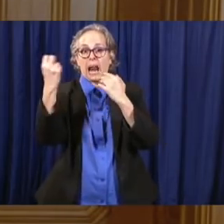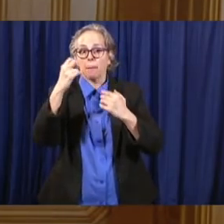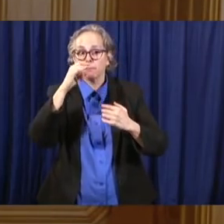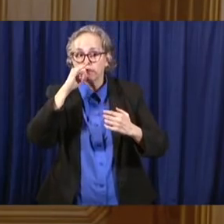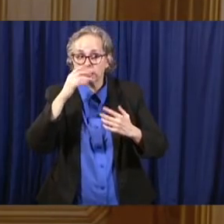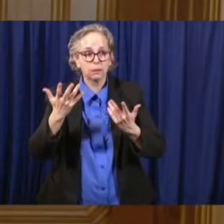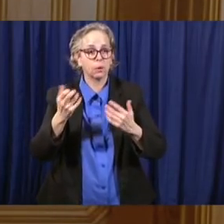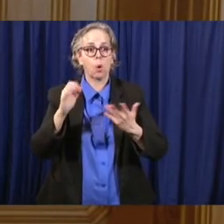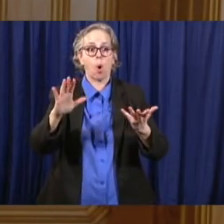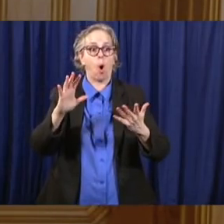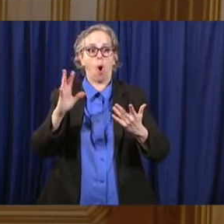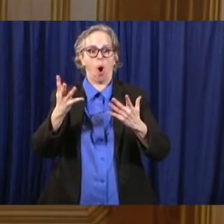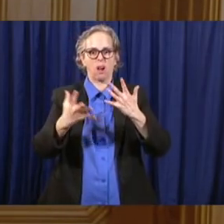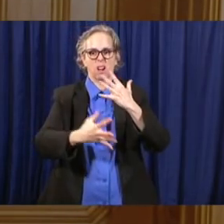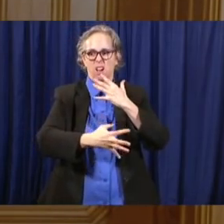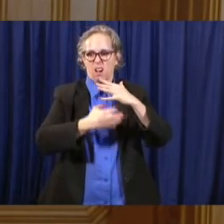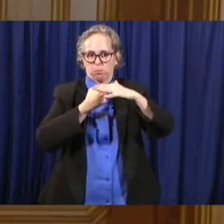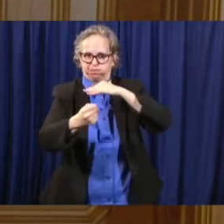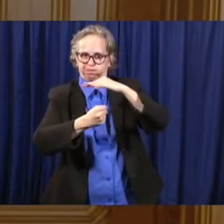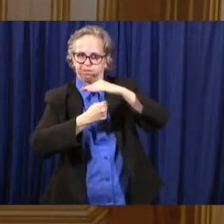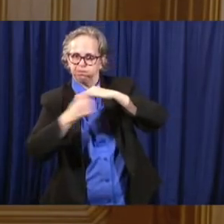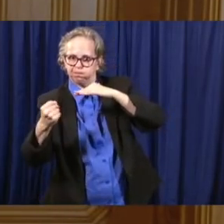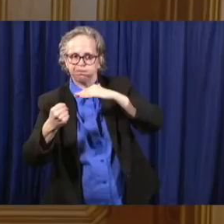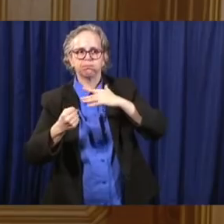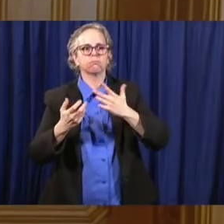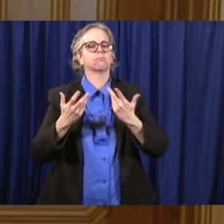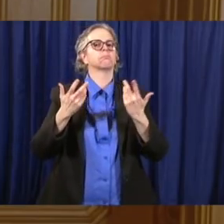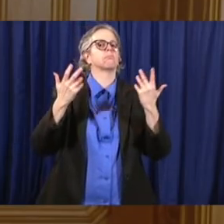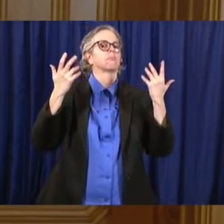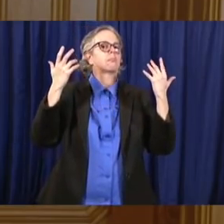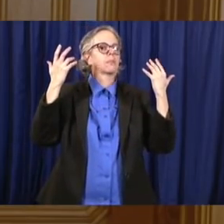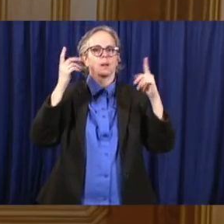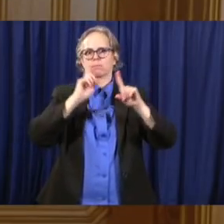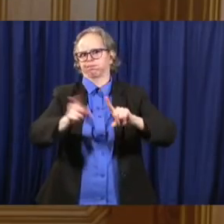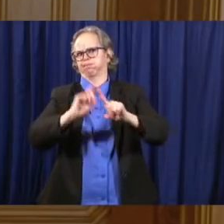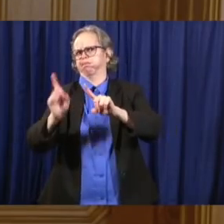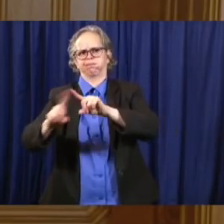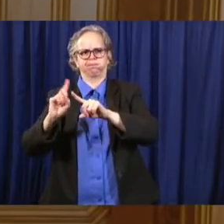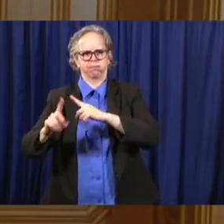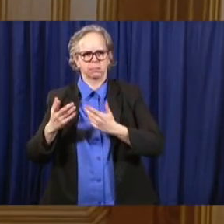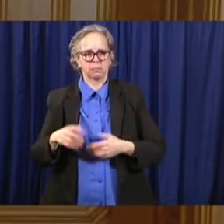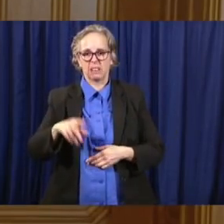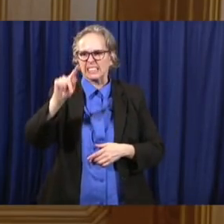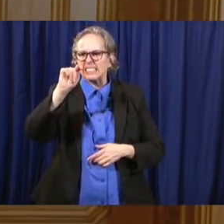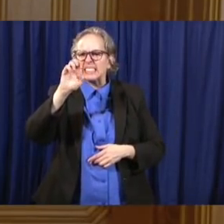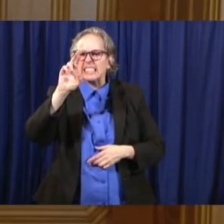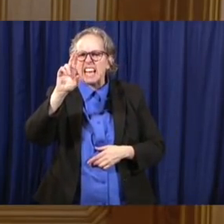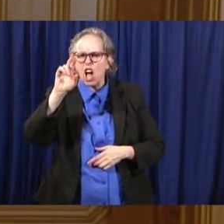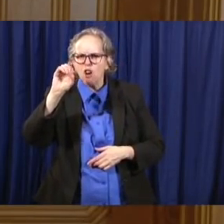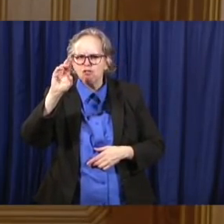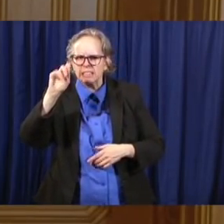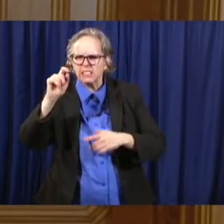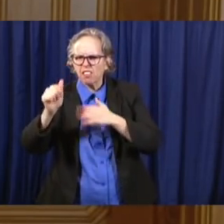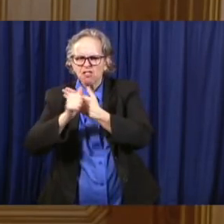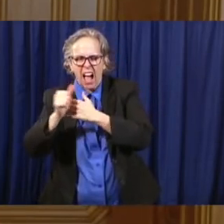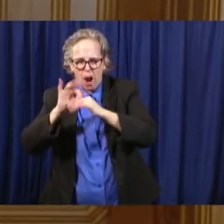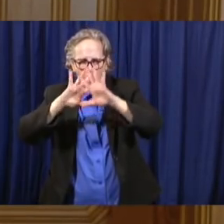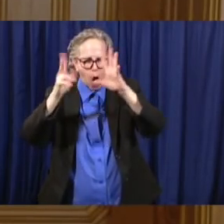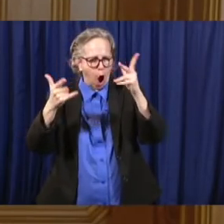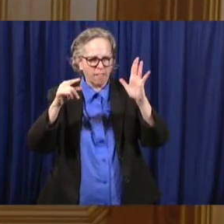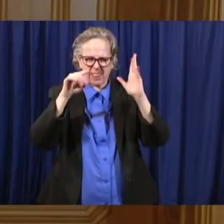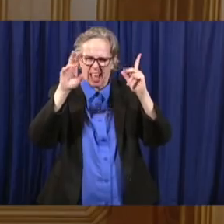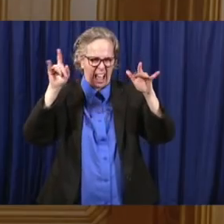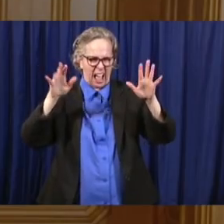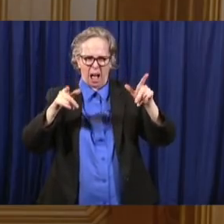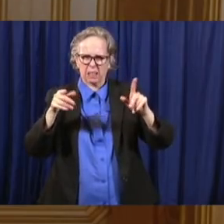of abduction, ethnic intimidation, making terrorist threats, and screened out anyone who's been convicted